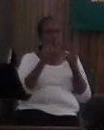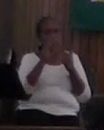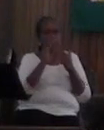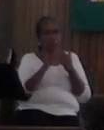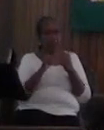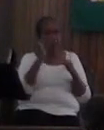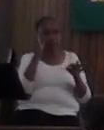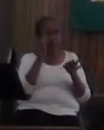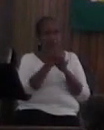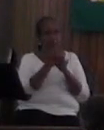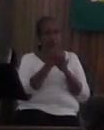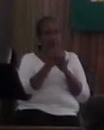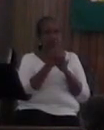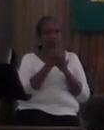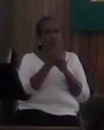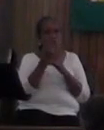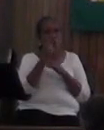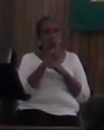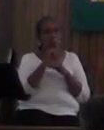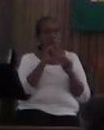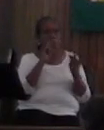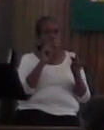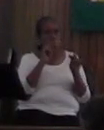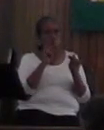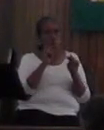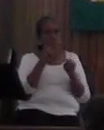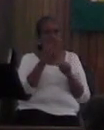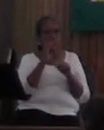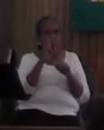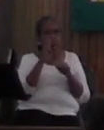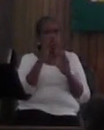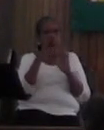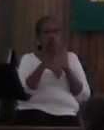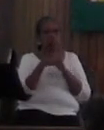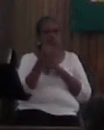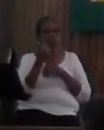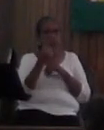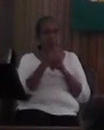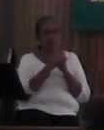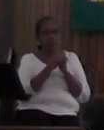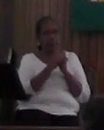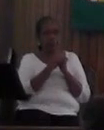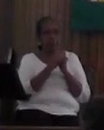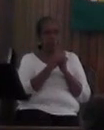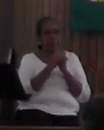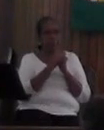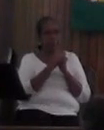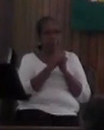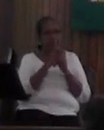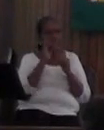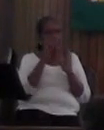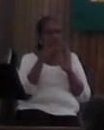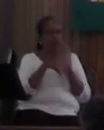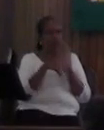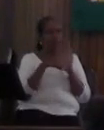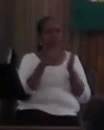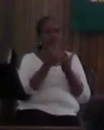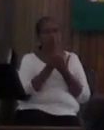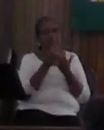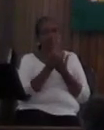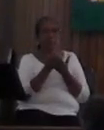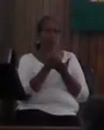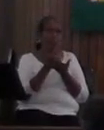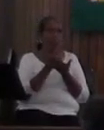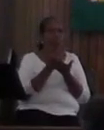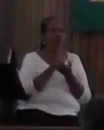take a look at the book of Hebrews, chapter 11. This chapter is sometimes referred